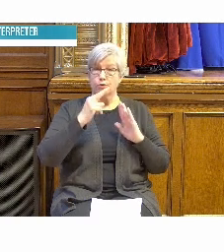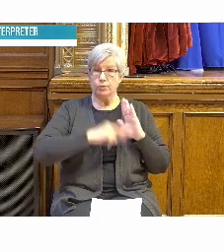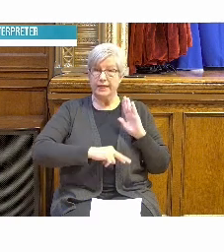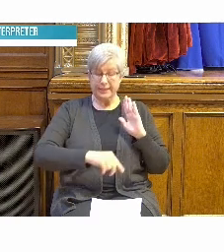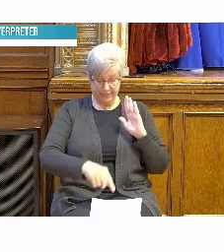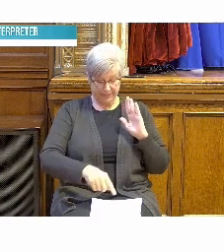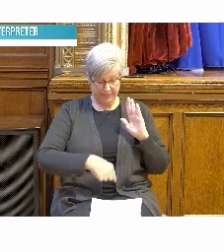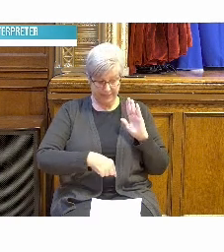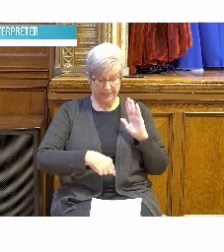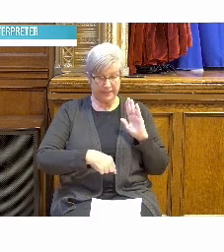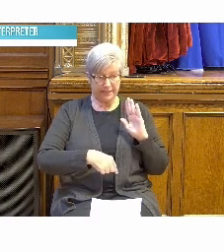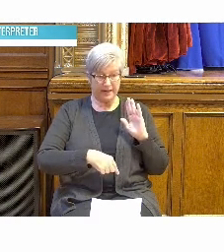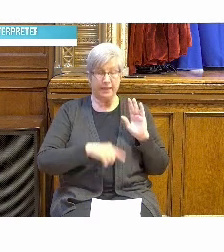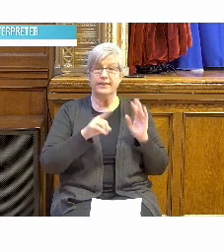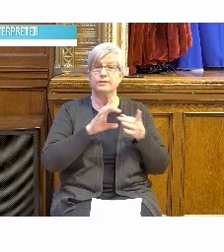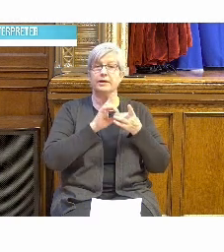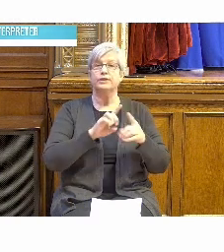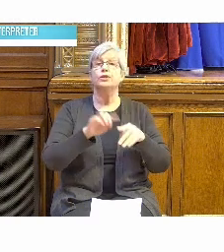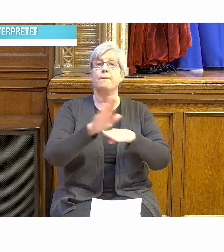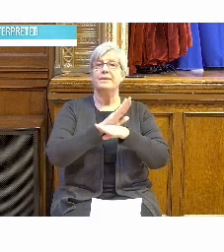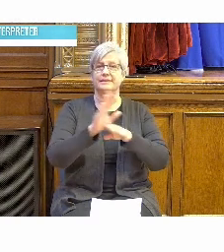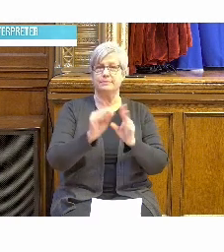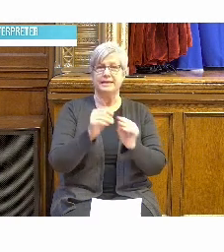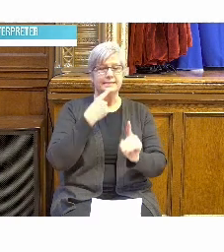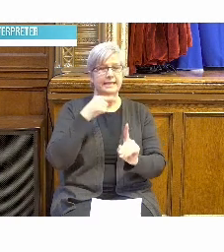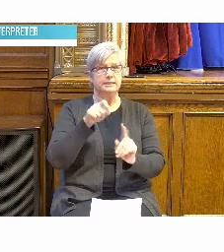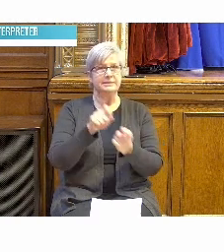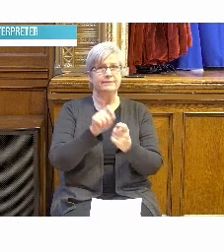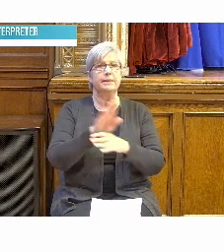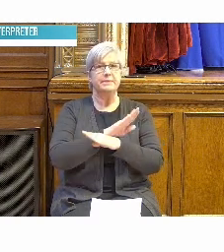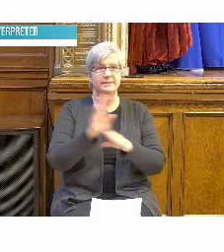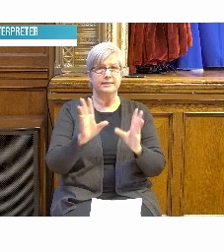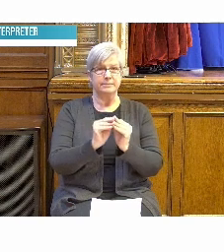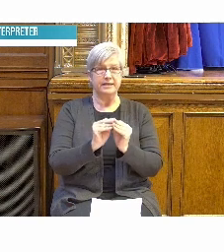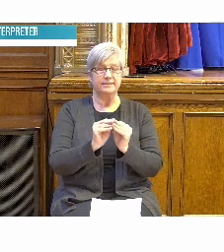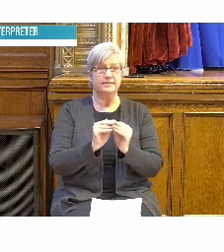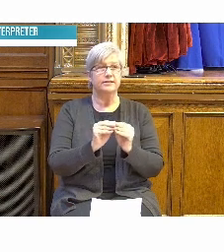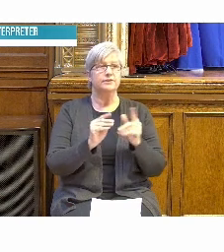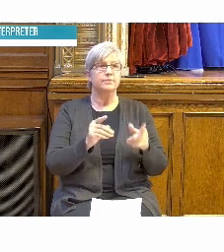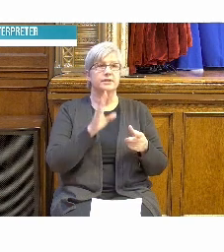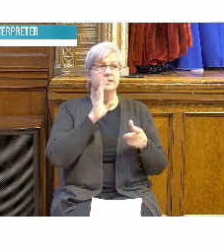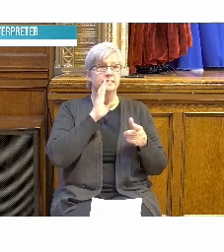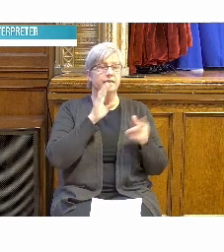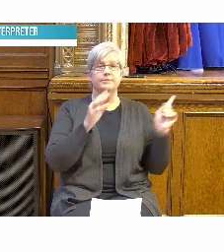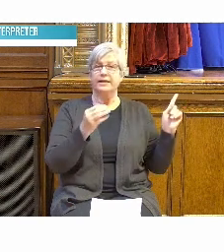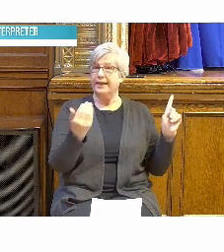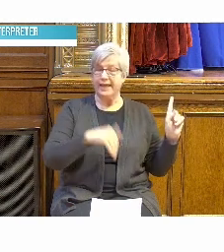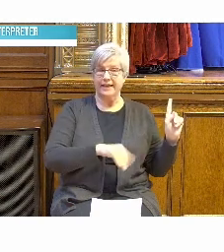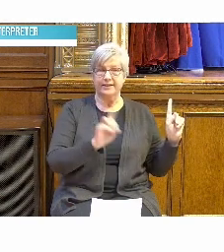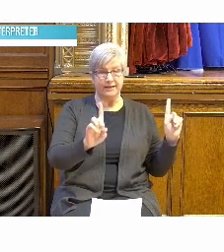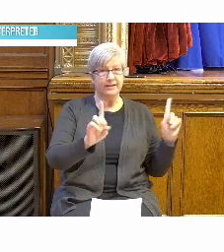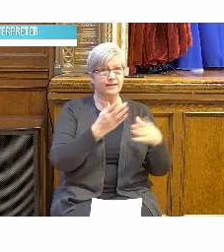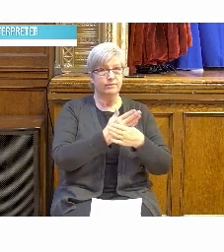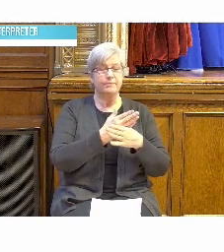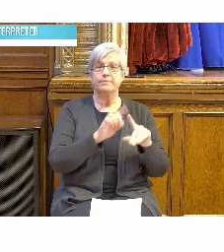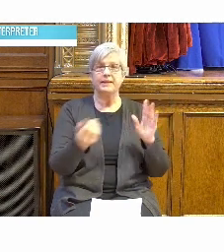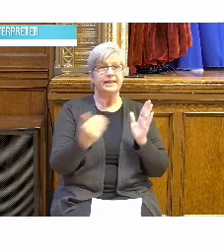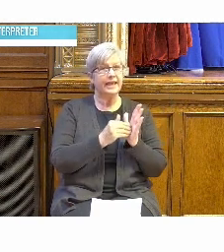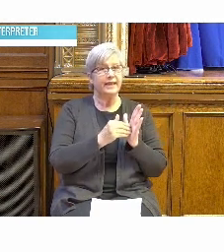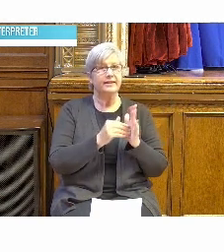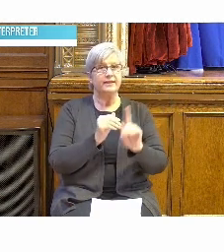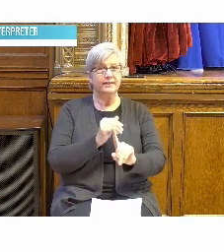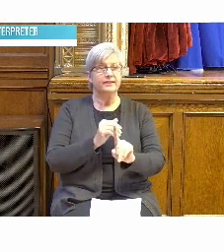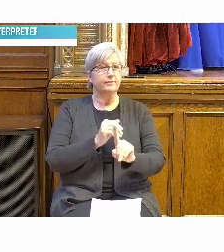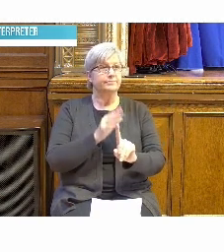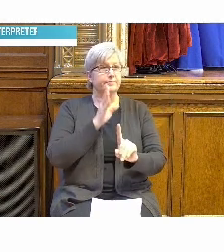is, it pertains to business meetings. And so when we talk about Again, but again, keep in mind, if